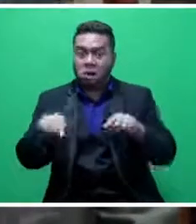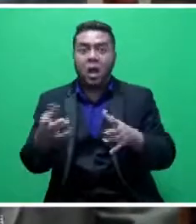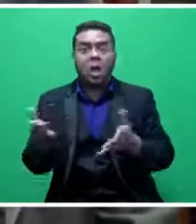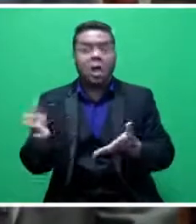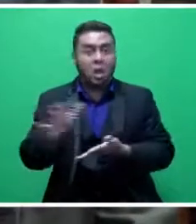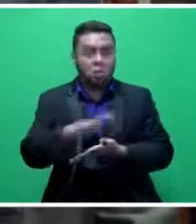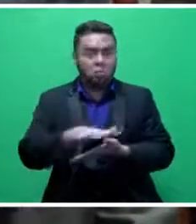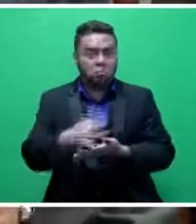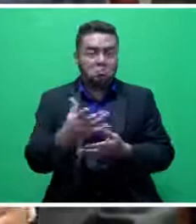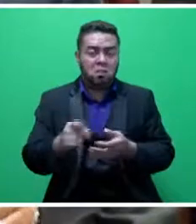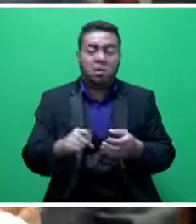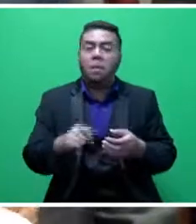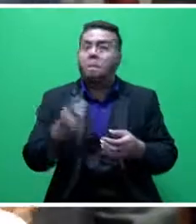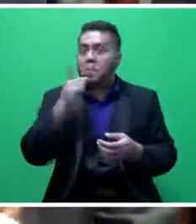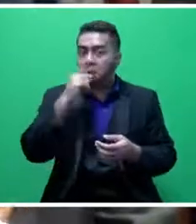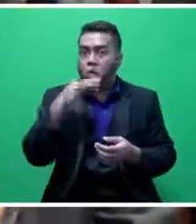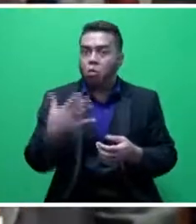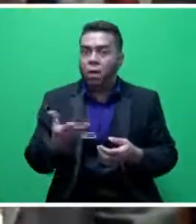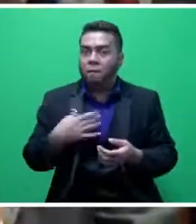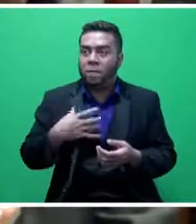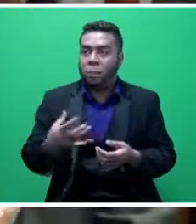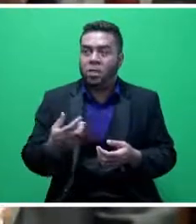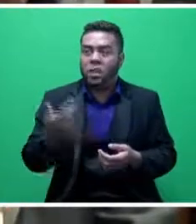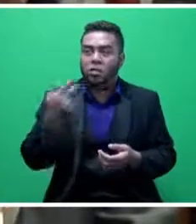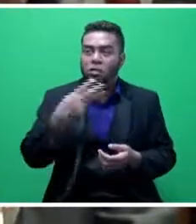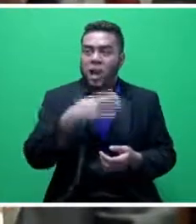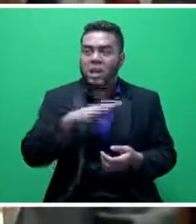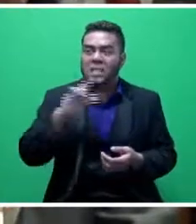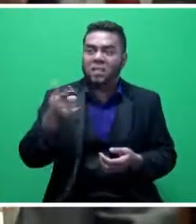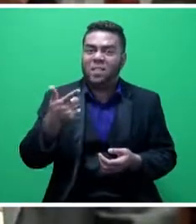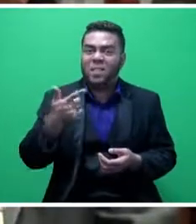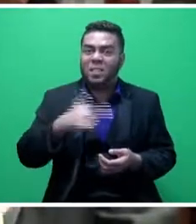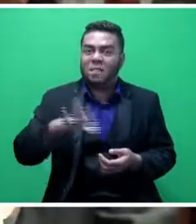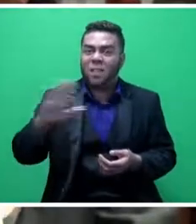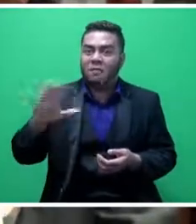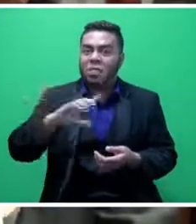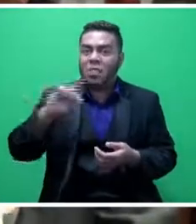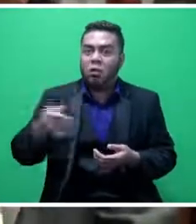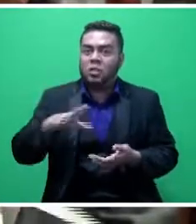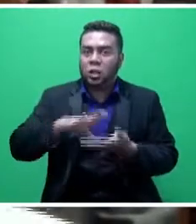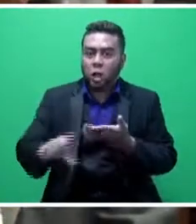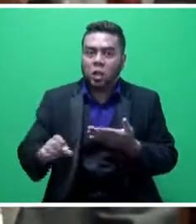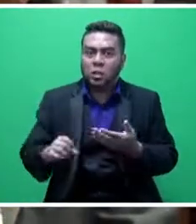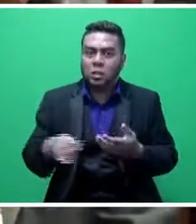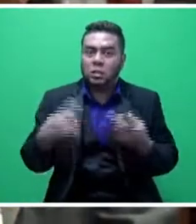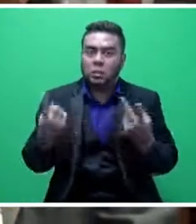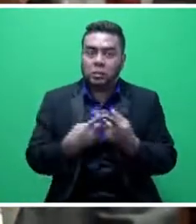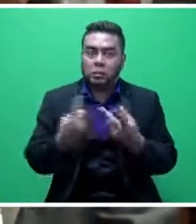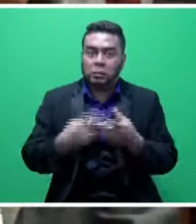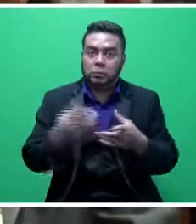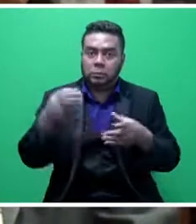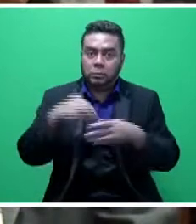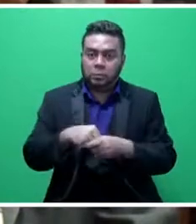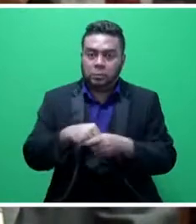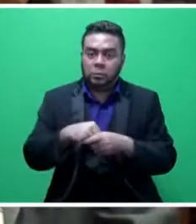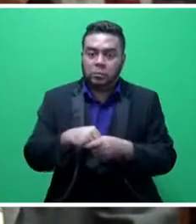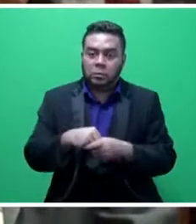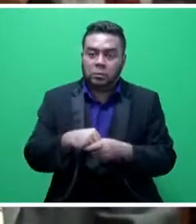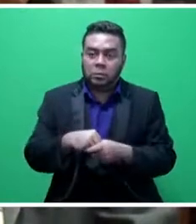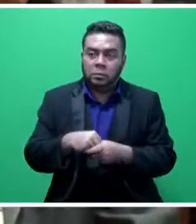including those who earn more than $275,000 and the various other laws that falls within the category,